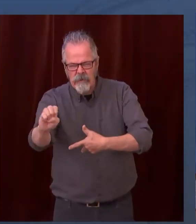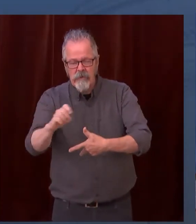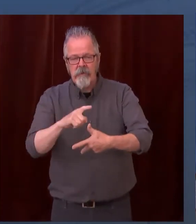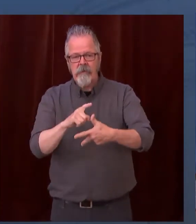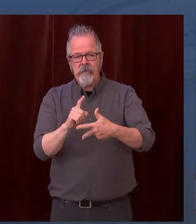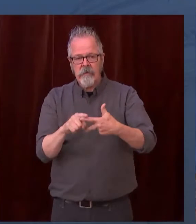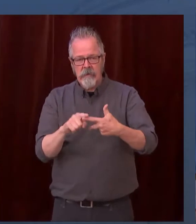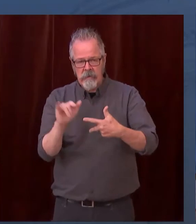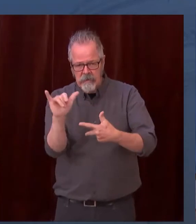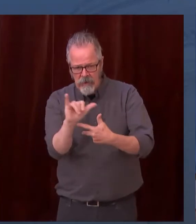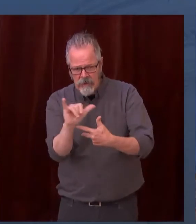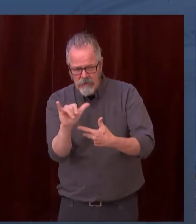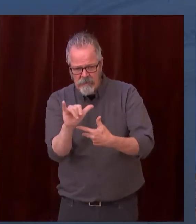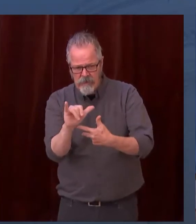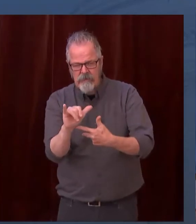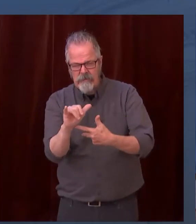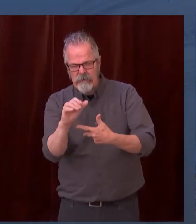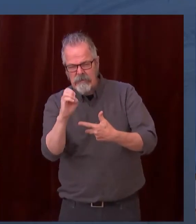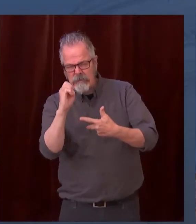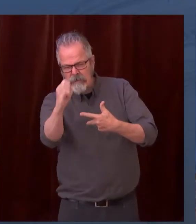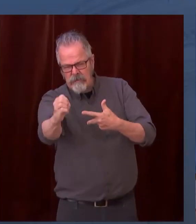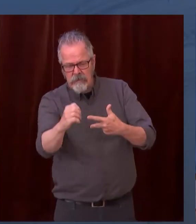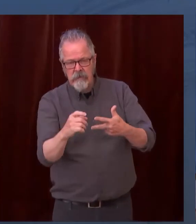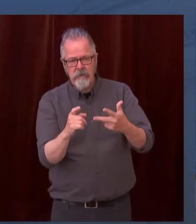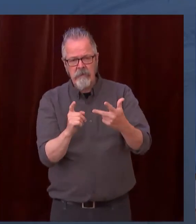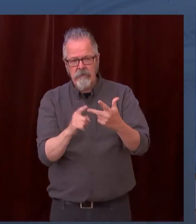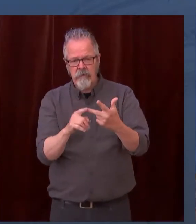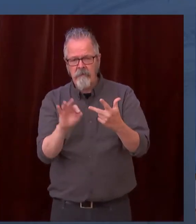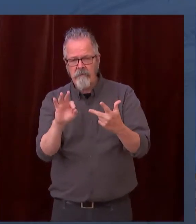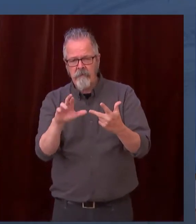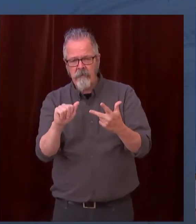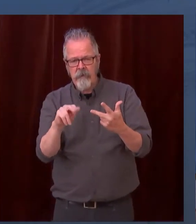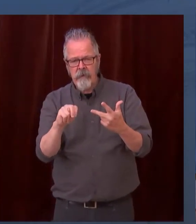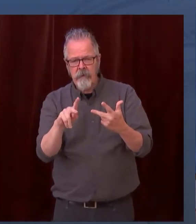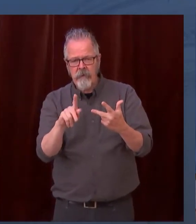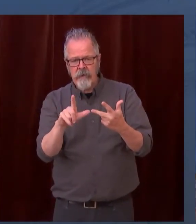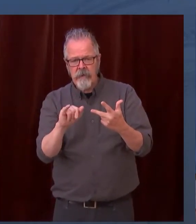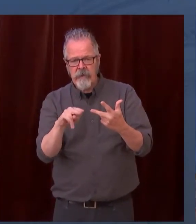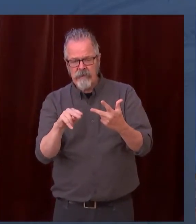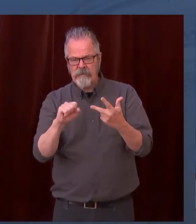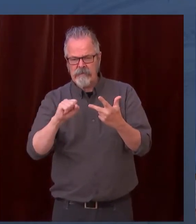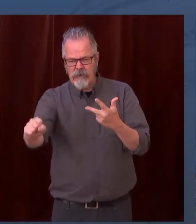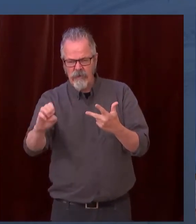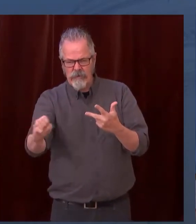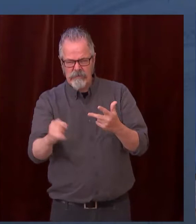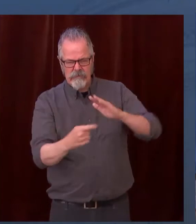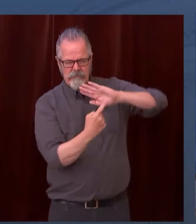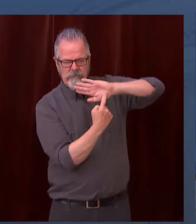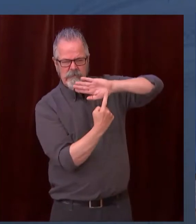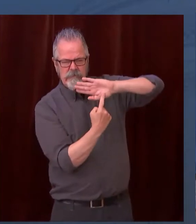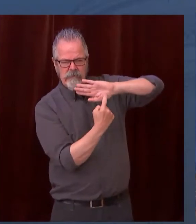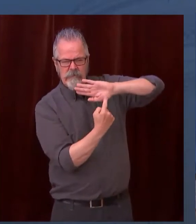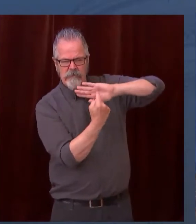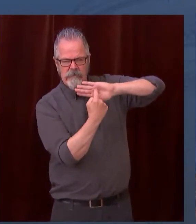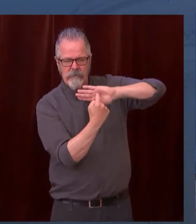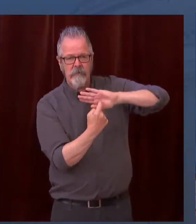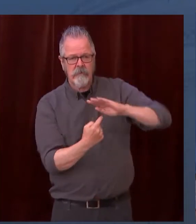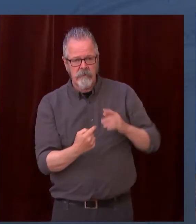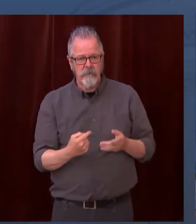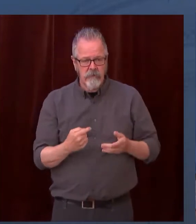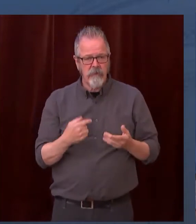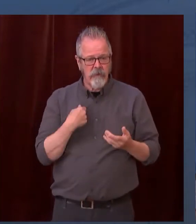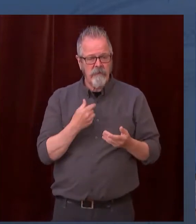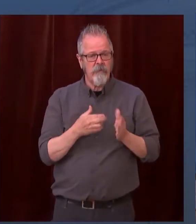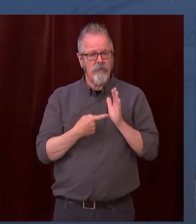difficulties. So they're going to talk about the importance of masks in their own communities in a few moments. And I also want to tell you, I've been very happy